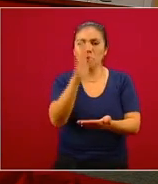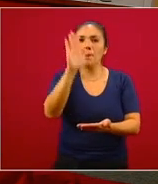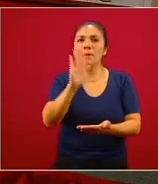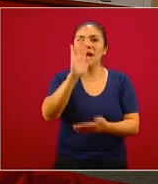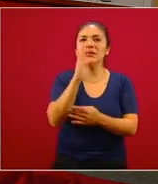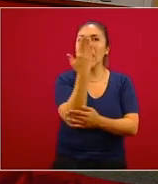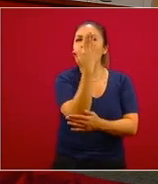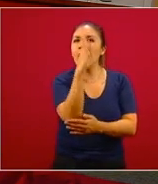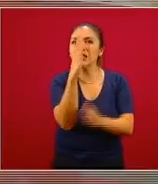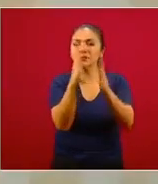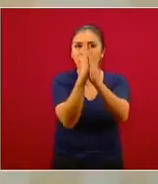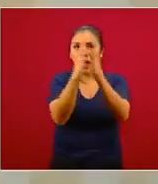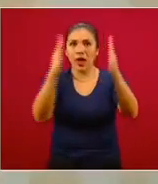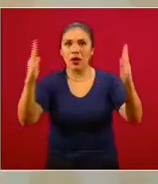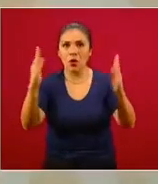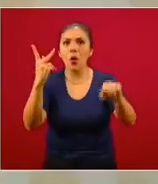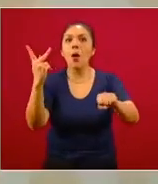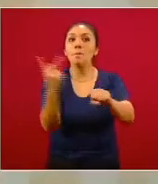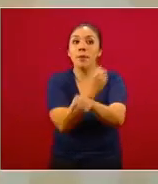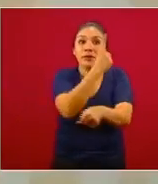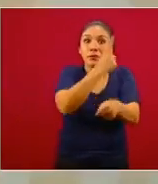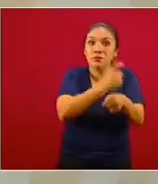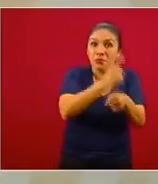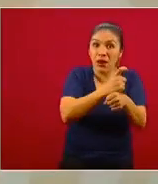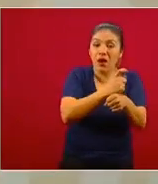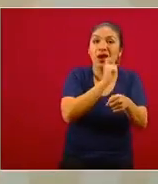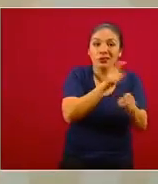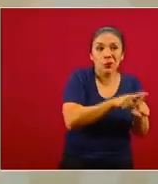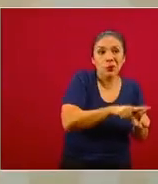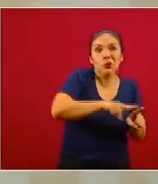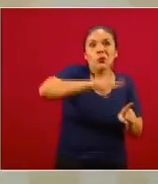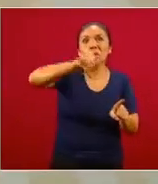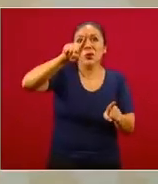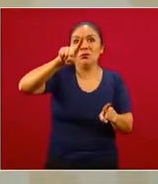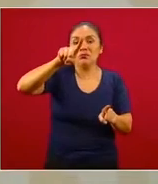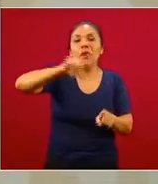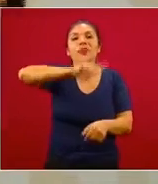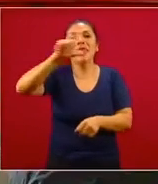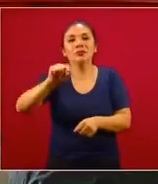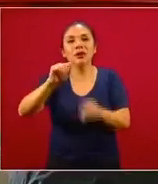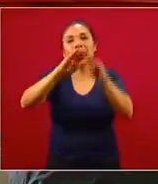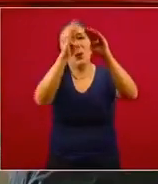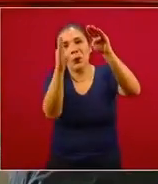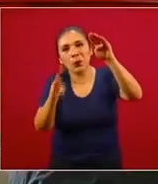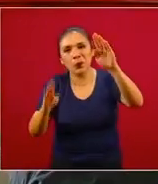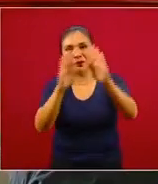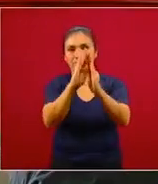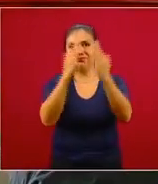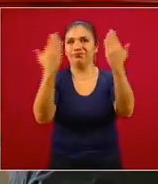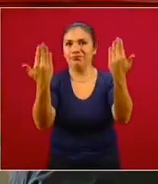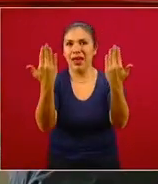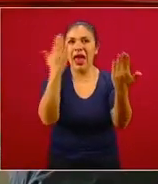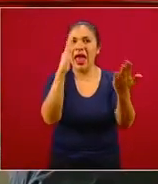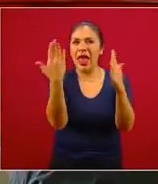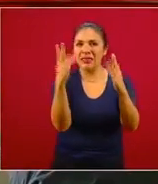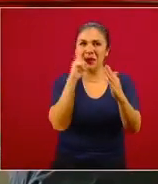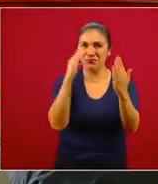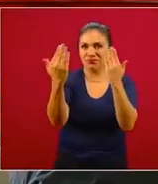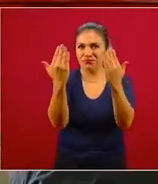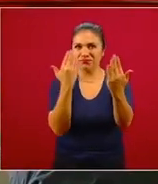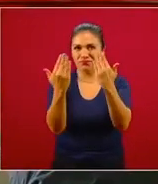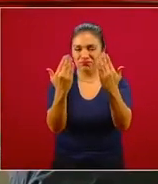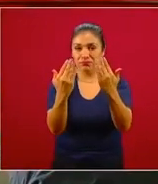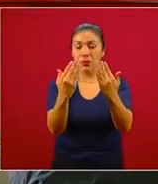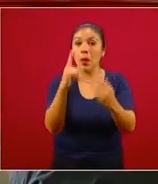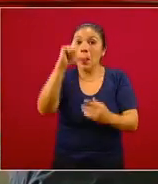curve into two. Lo que ocurrió What al happens at inicio the beginning, fue it de goes subida, up. lo And que so ocurre what después happens es de after is that bajada, it's going to go y down. los So eventos de the